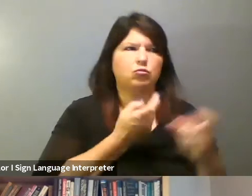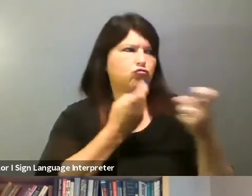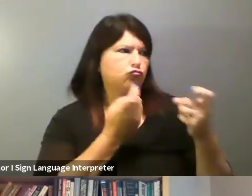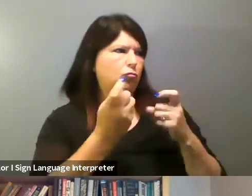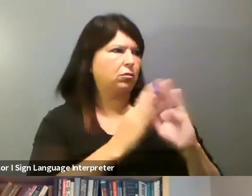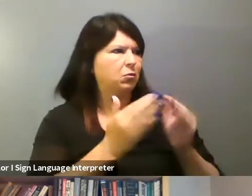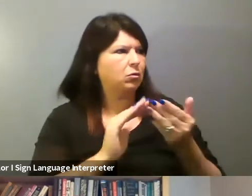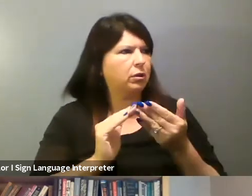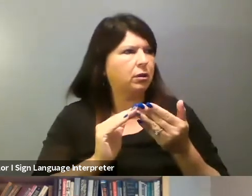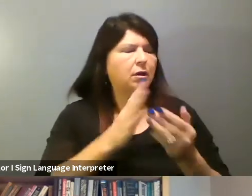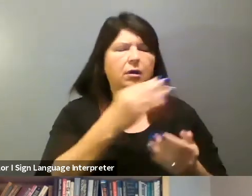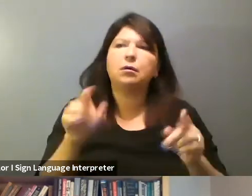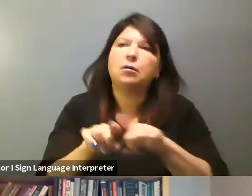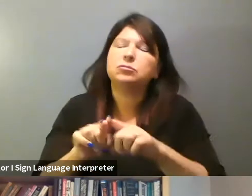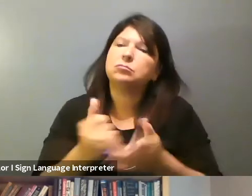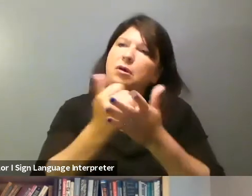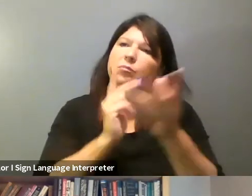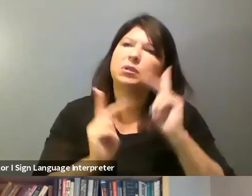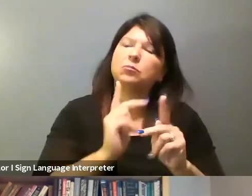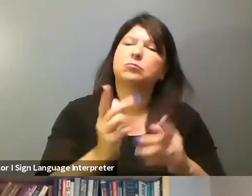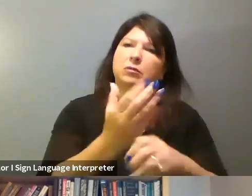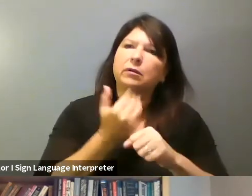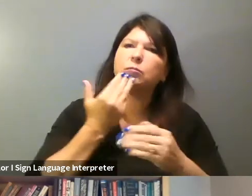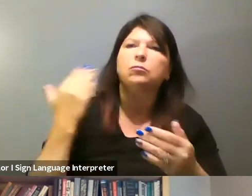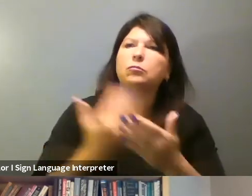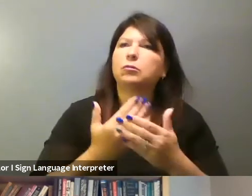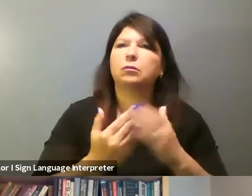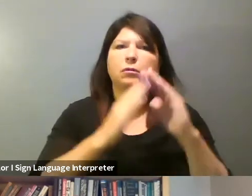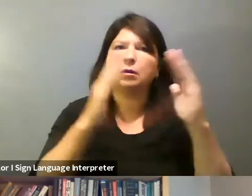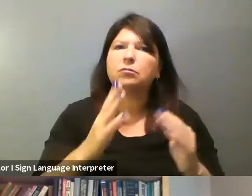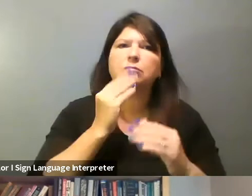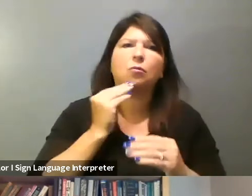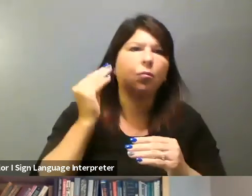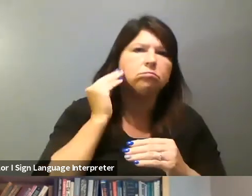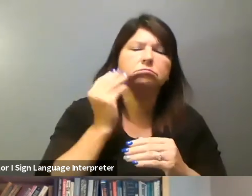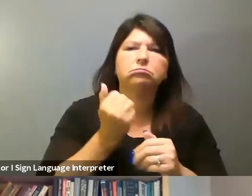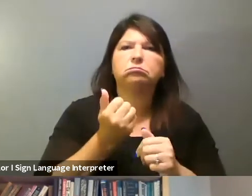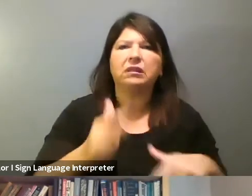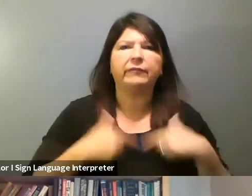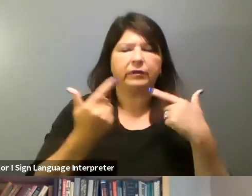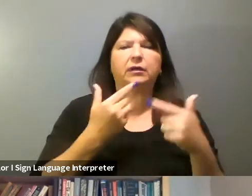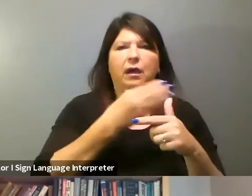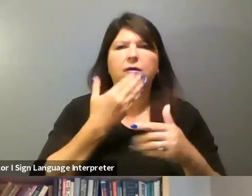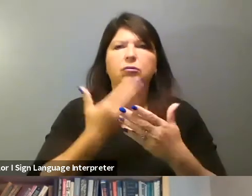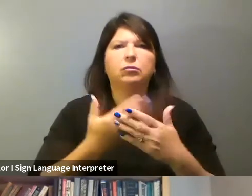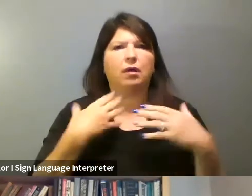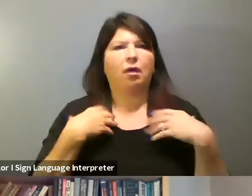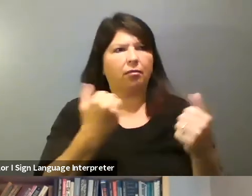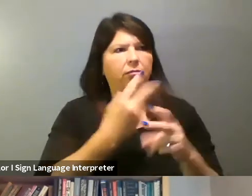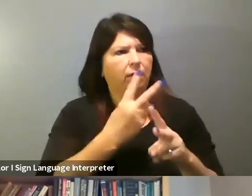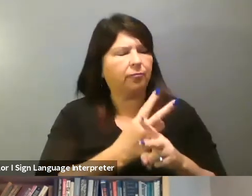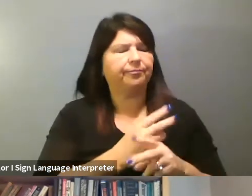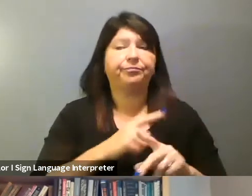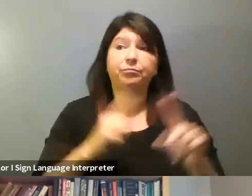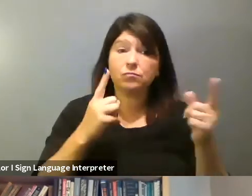housing, and of course, quality healthcare. And a part of, and in Harlem and the South